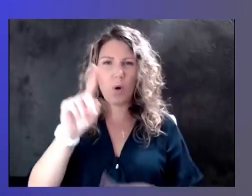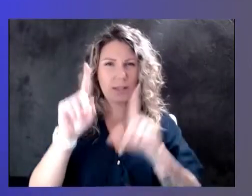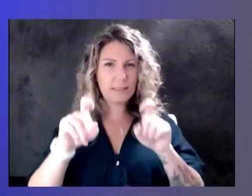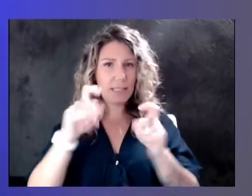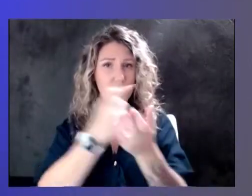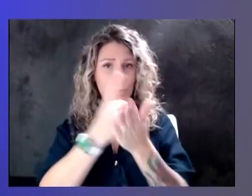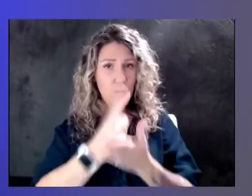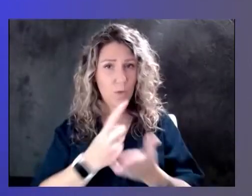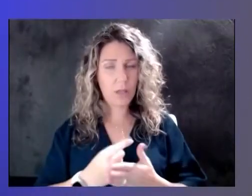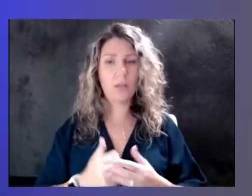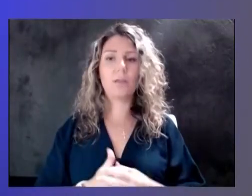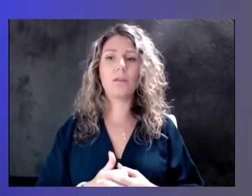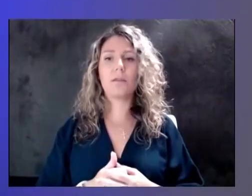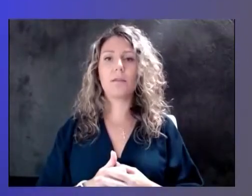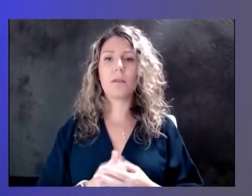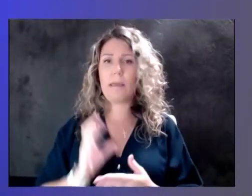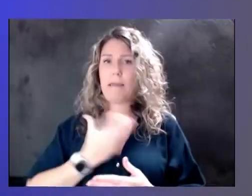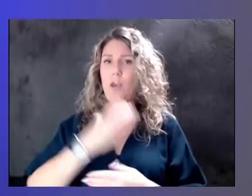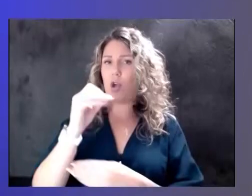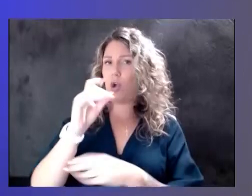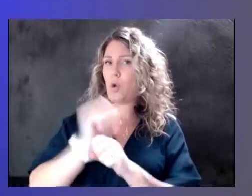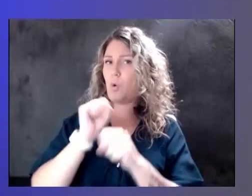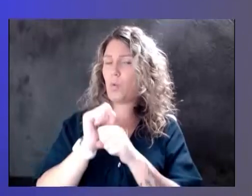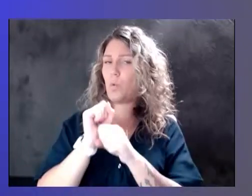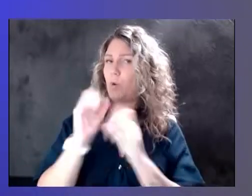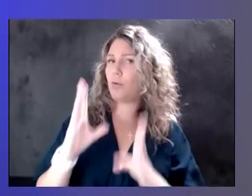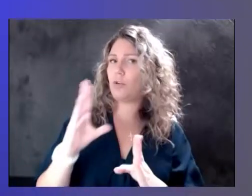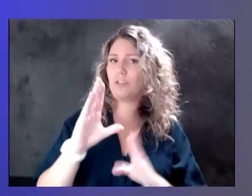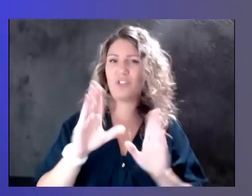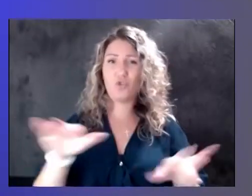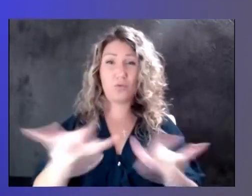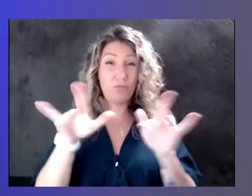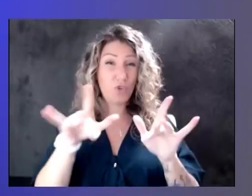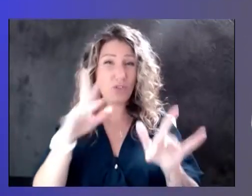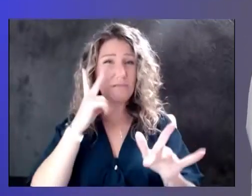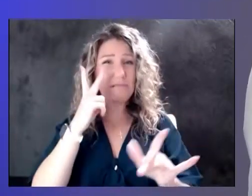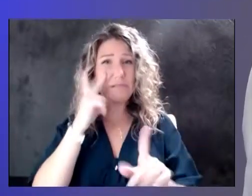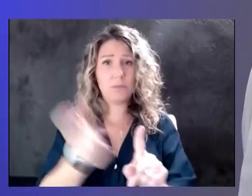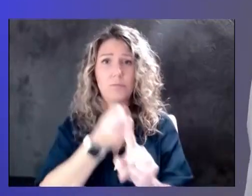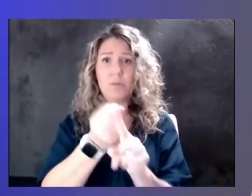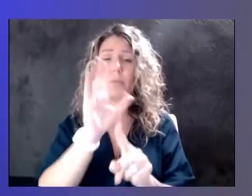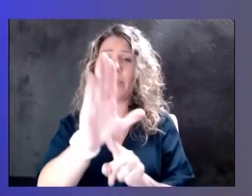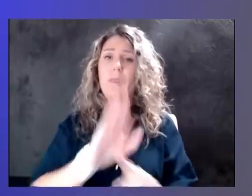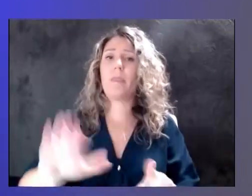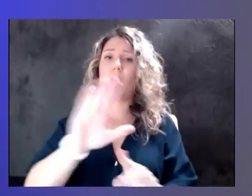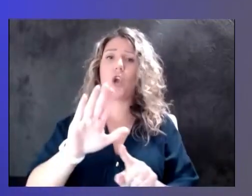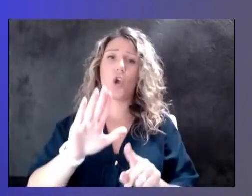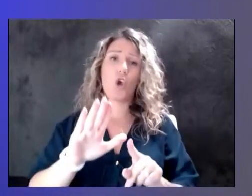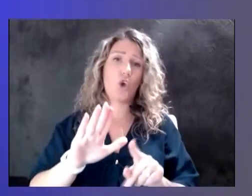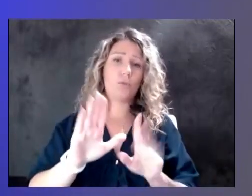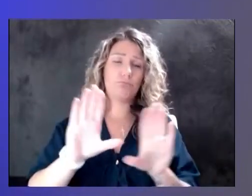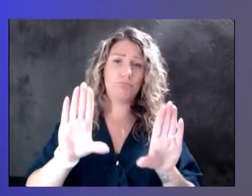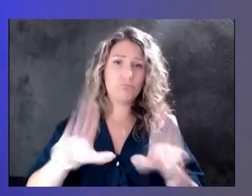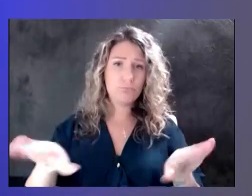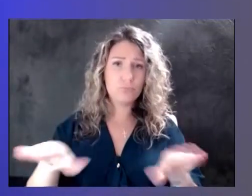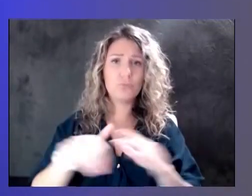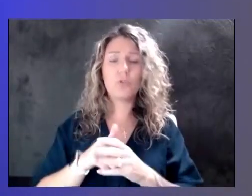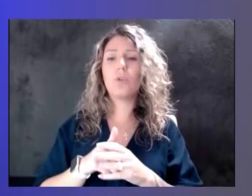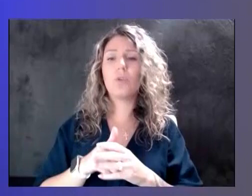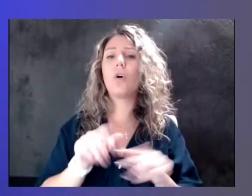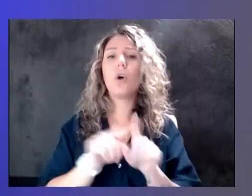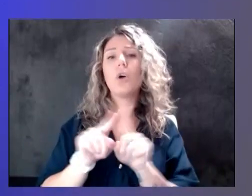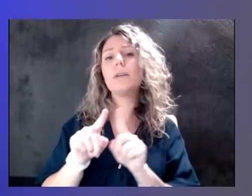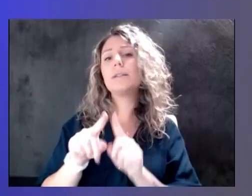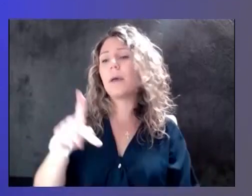know our colleagues over at Children's are seeing a lot of that impact on their population. The other virus we're seeing is PIV3, parainfluenza virus